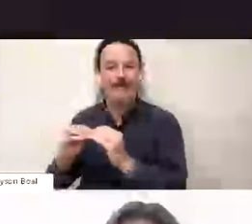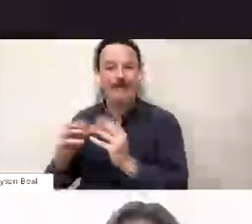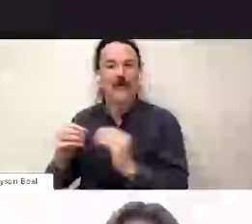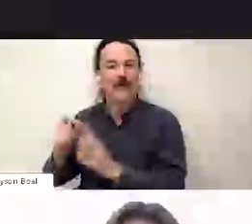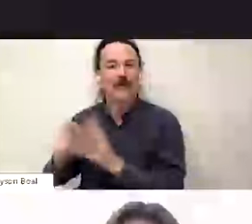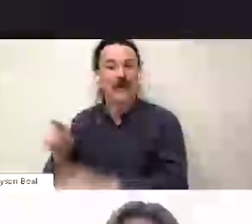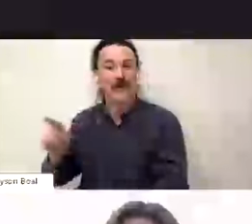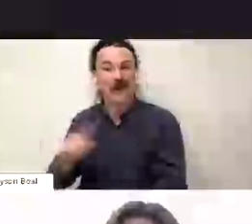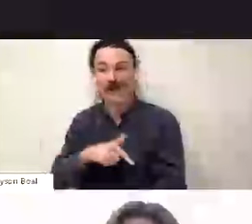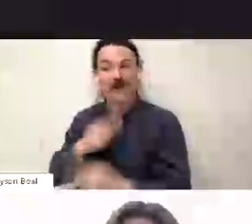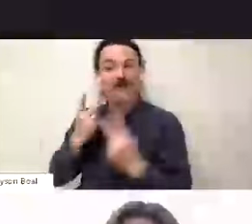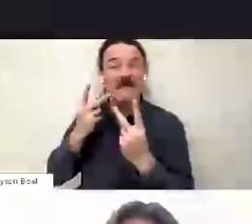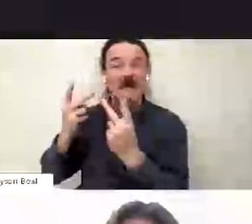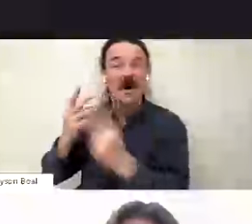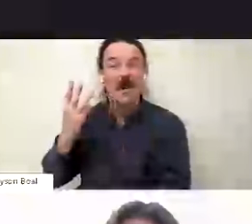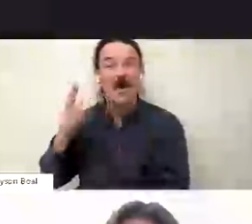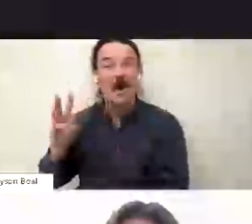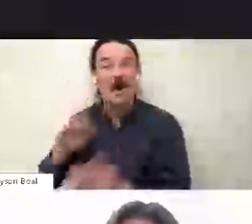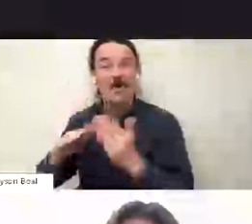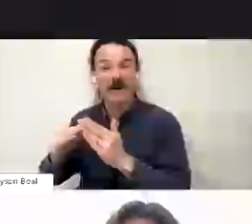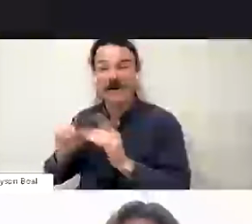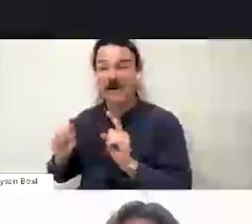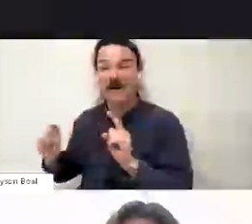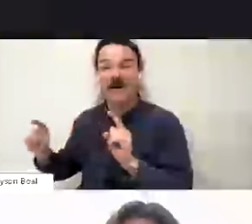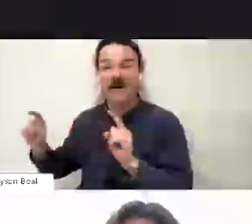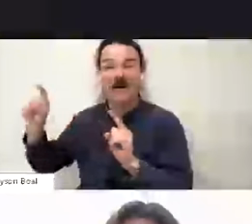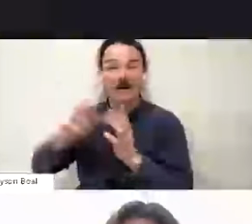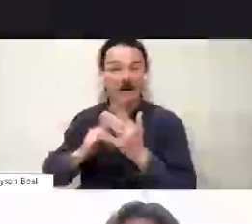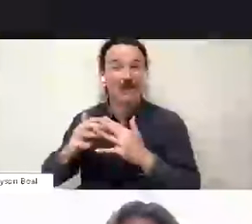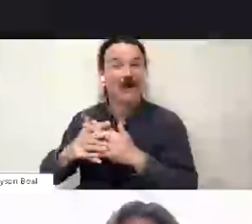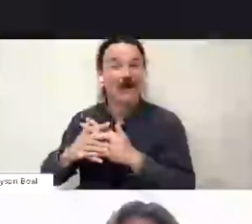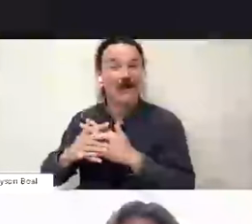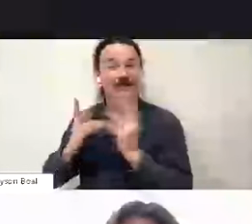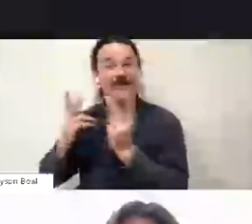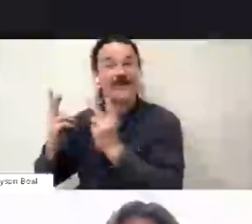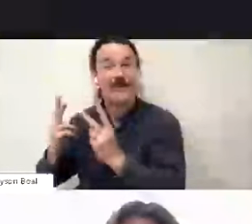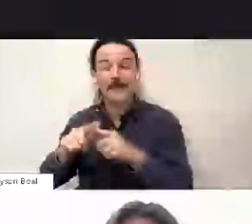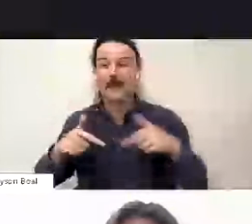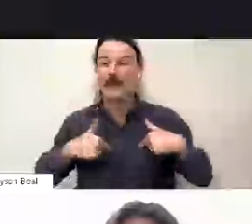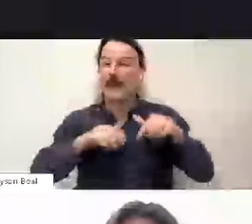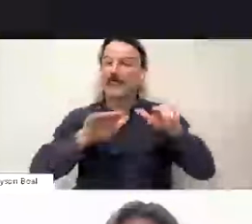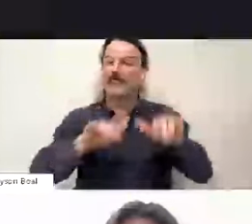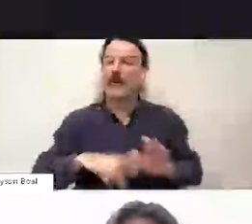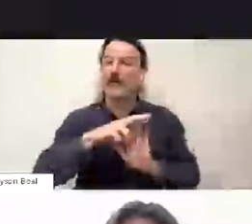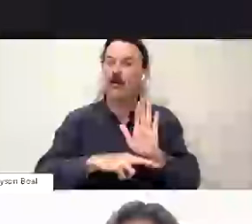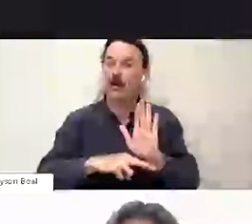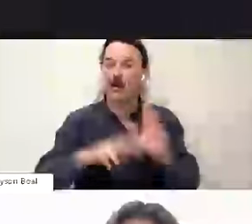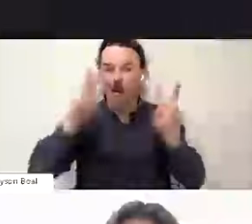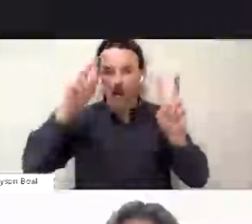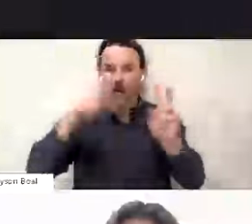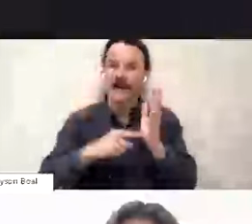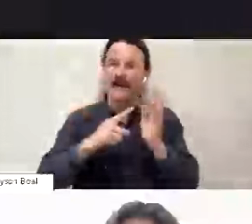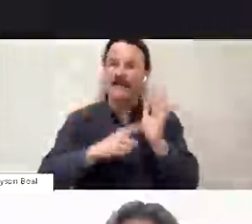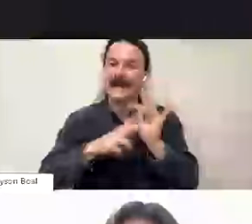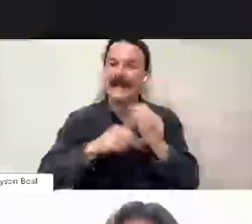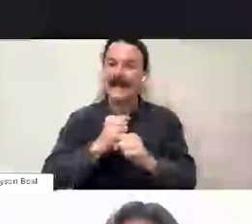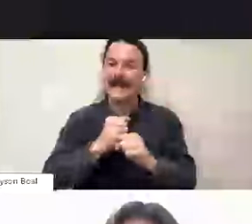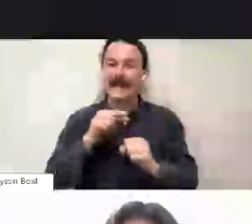communities around New South Wales and wrote a report called Telling It Like It Is. And you can still access that on our